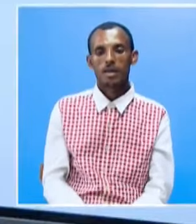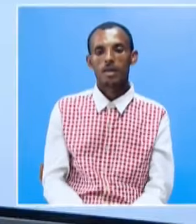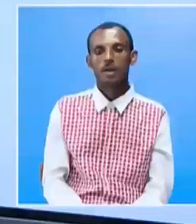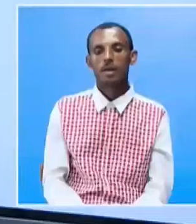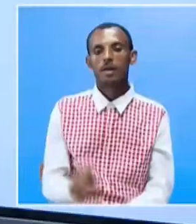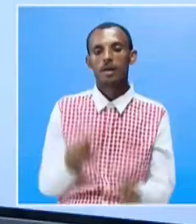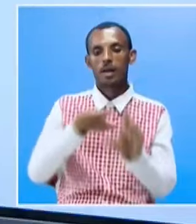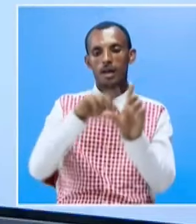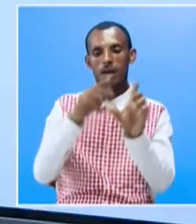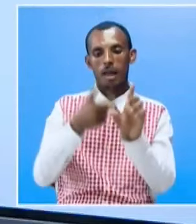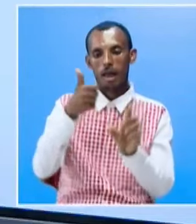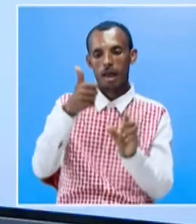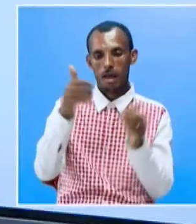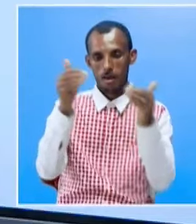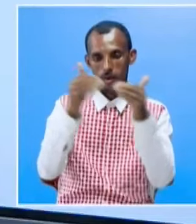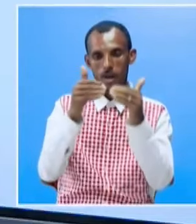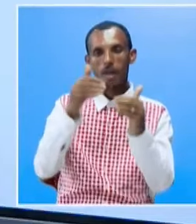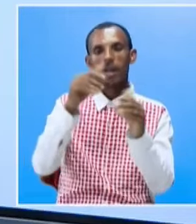D.